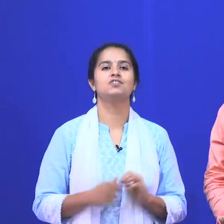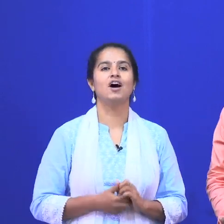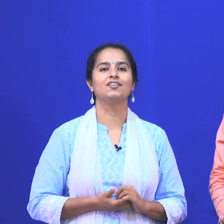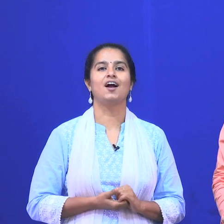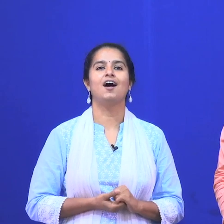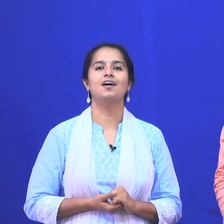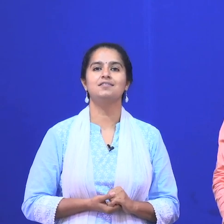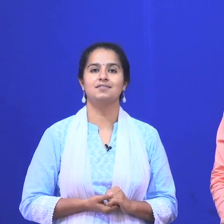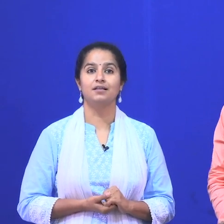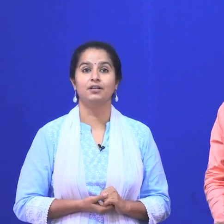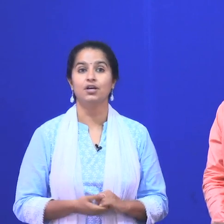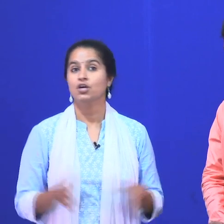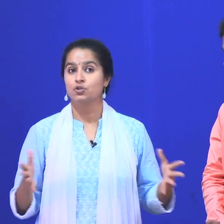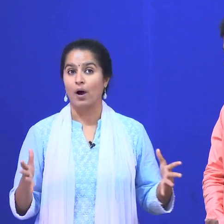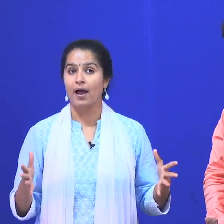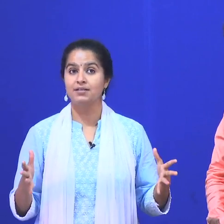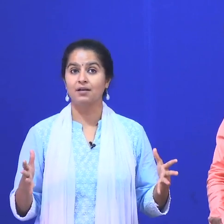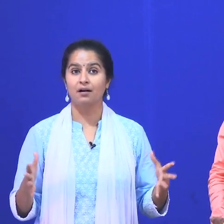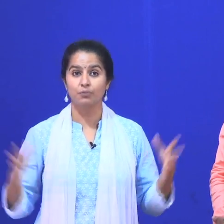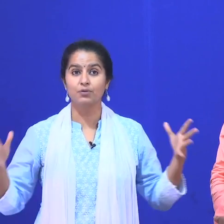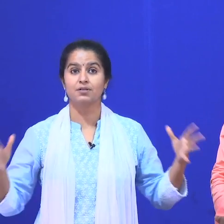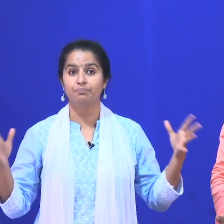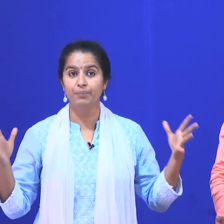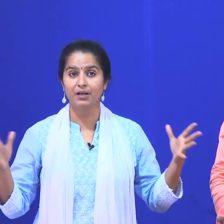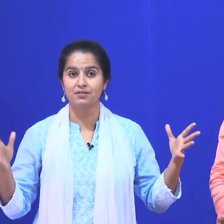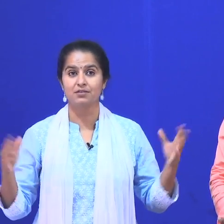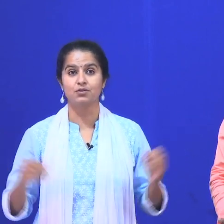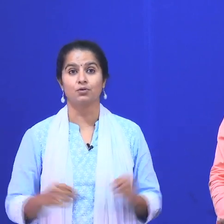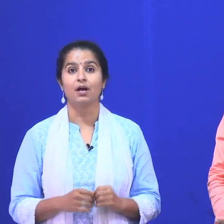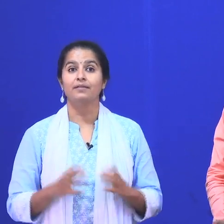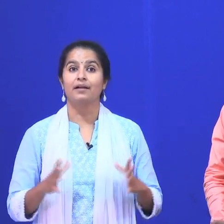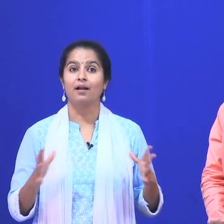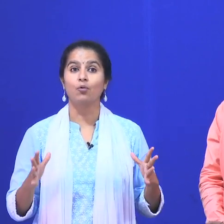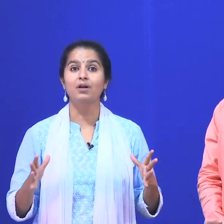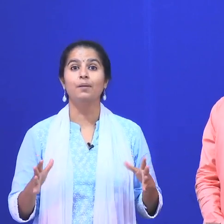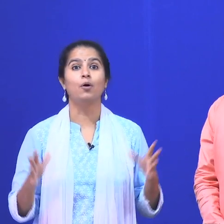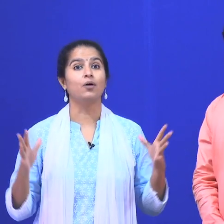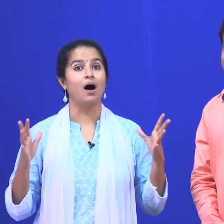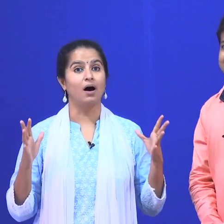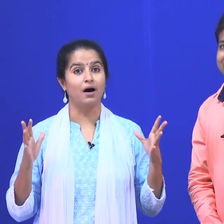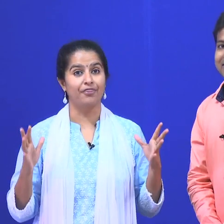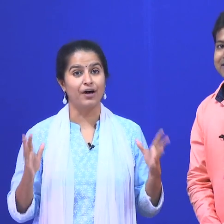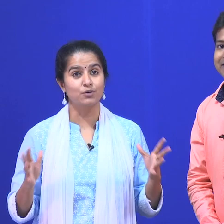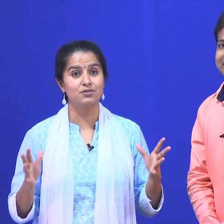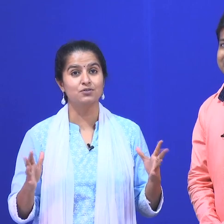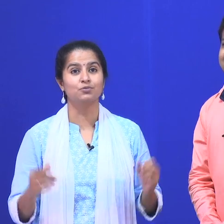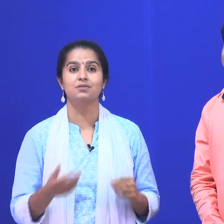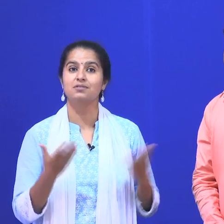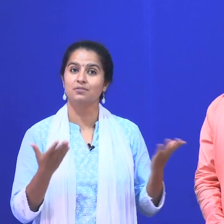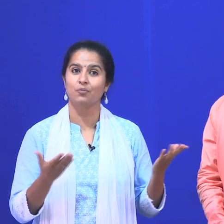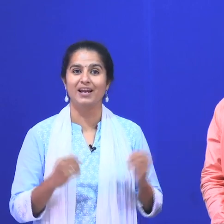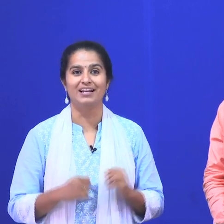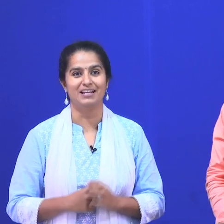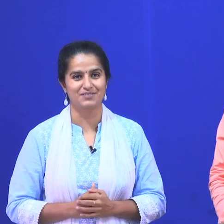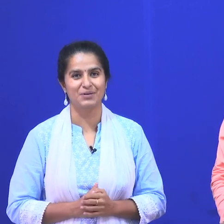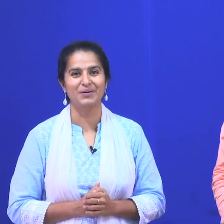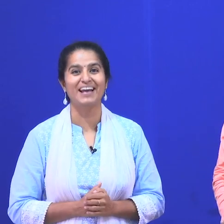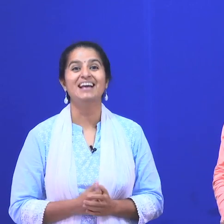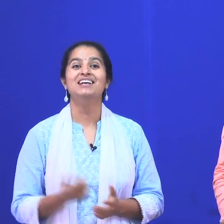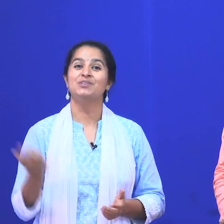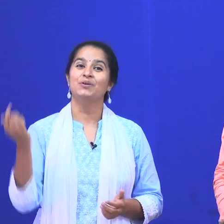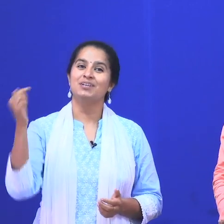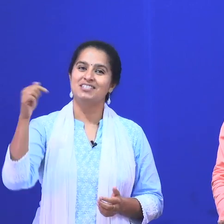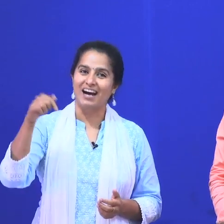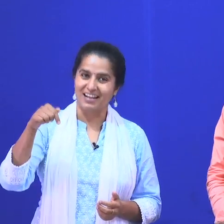sahasra chhatraha santi. So IIT Kharagpur is a big institute. There are only about 1,000 students where he lives.